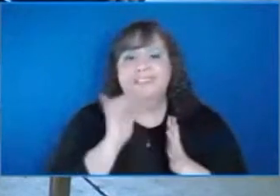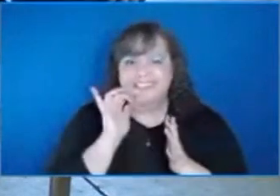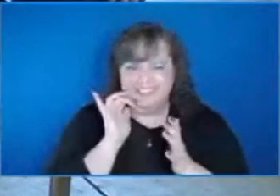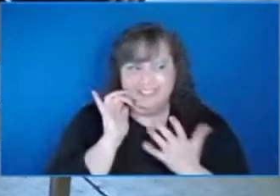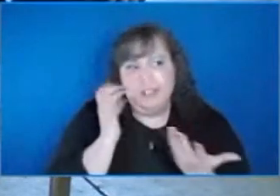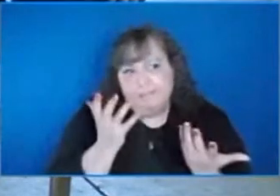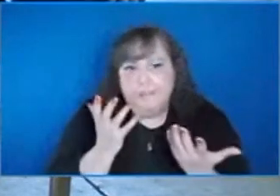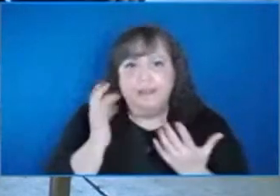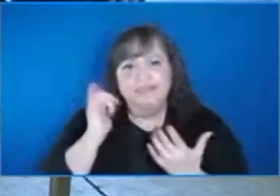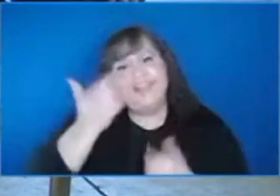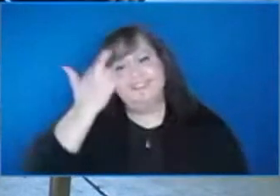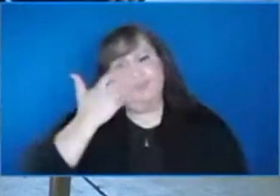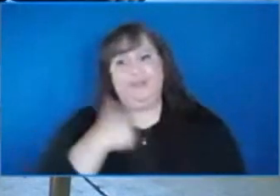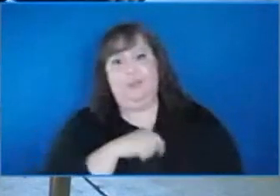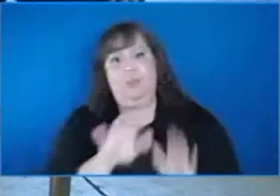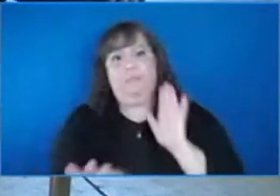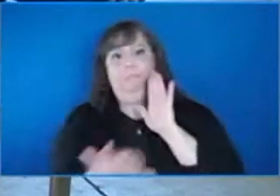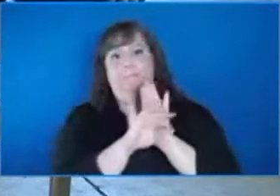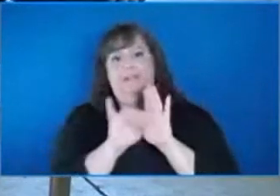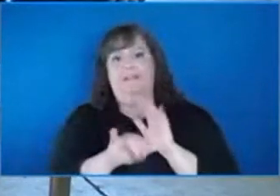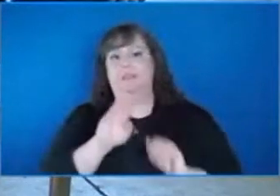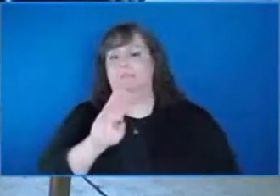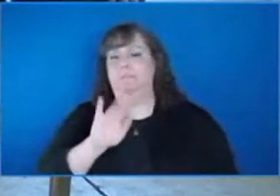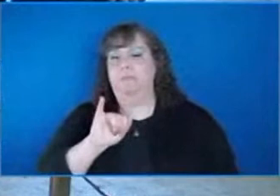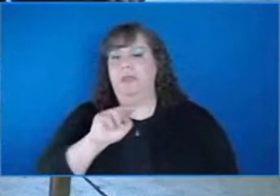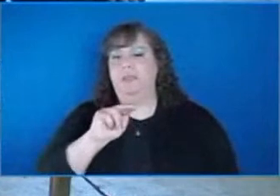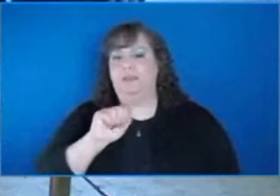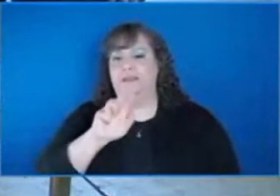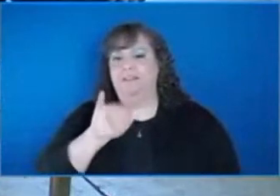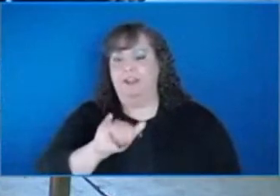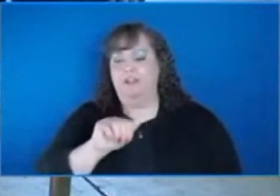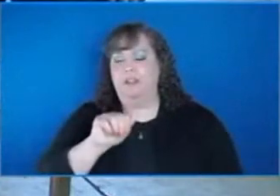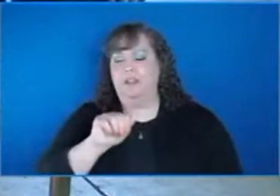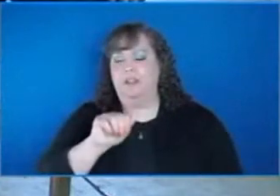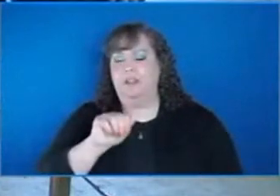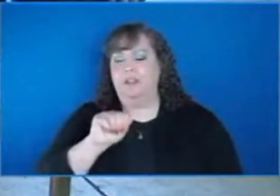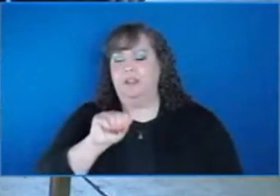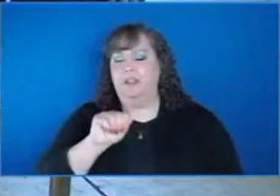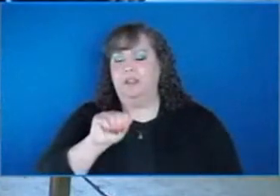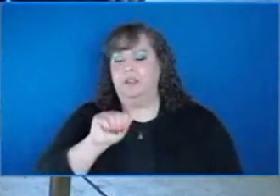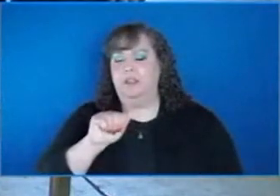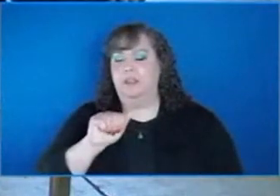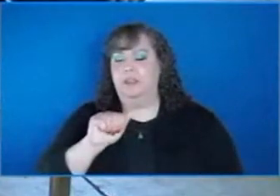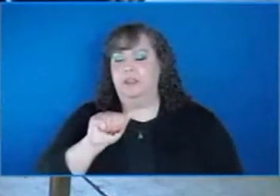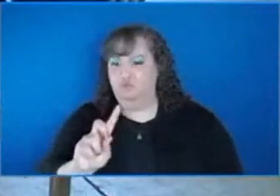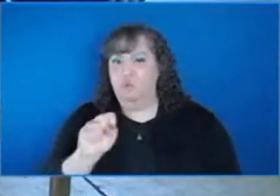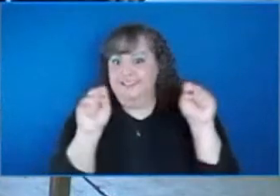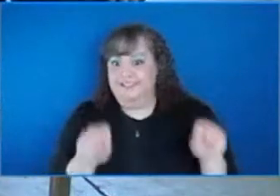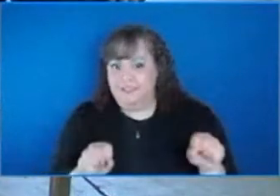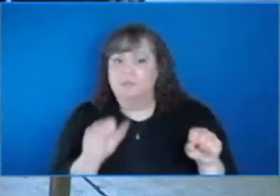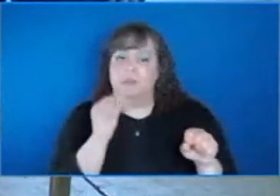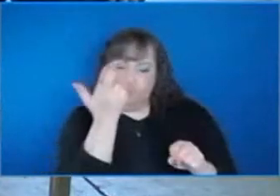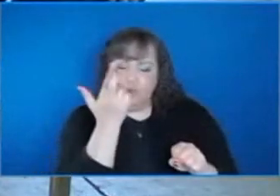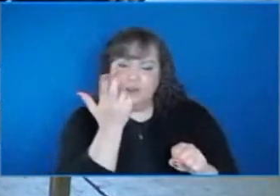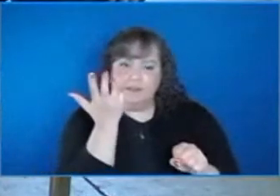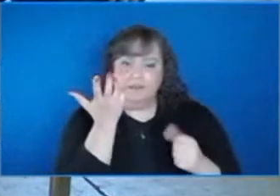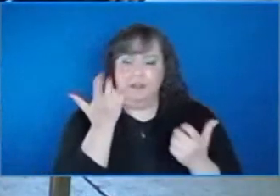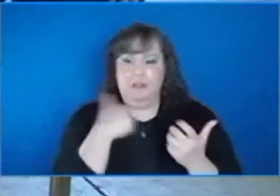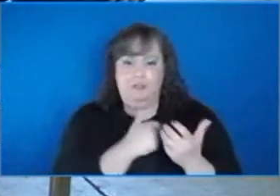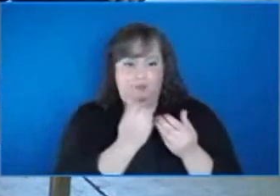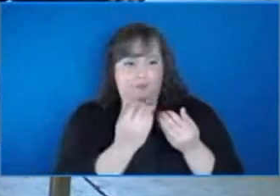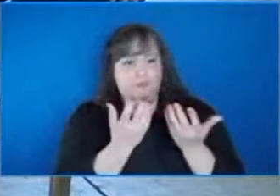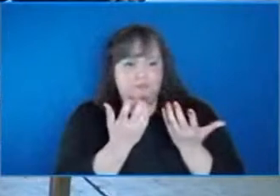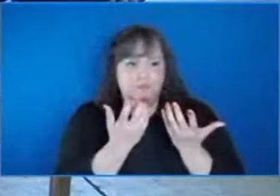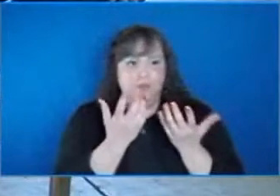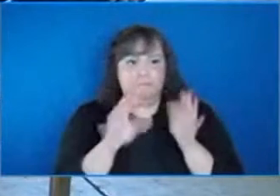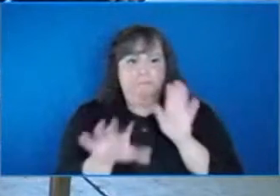of a binary asteroid system for this kind of experiment. That's one of the reasons why it provides such a good example that